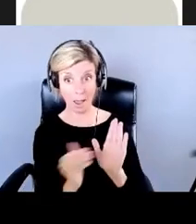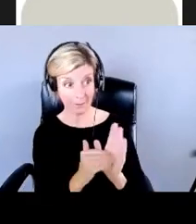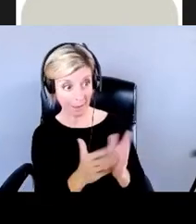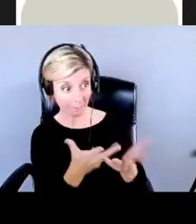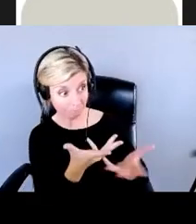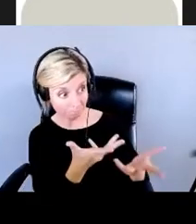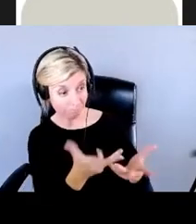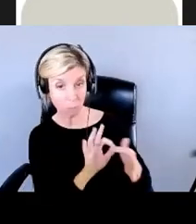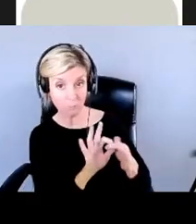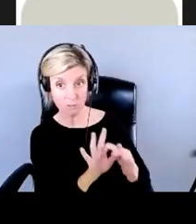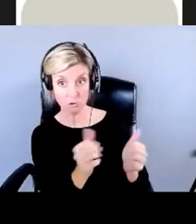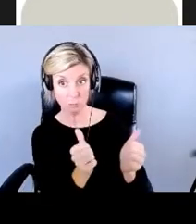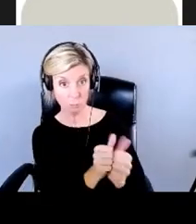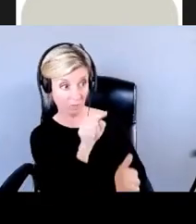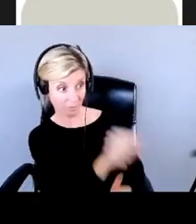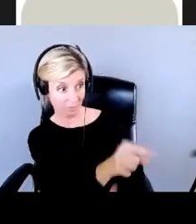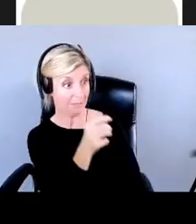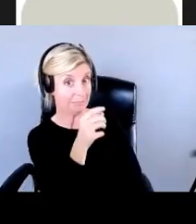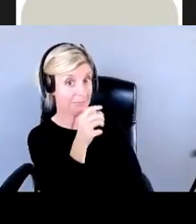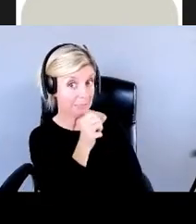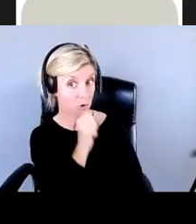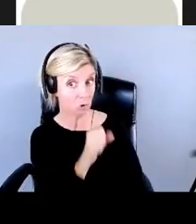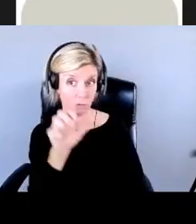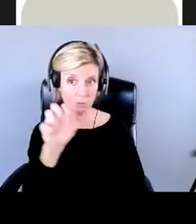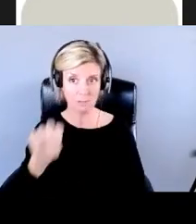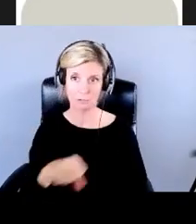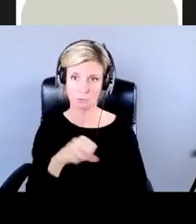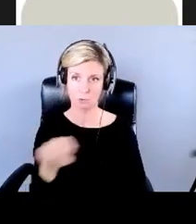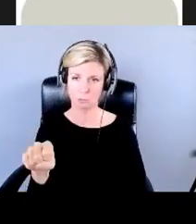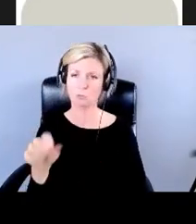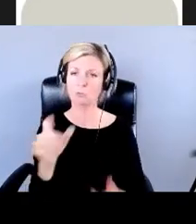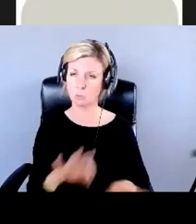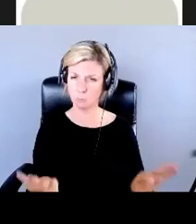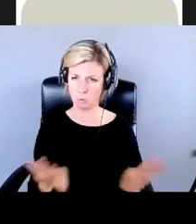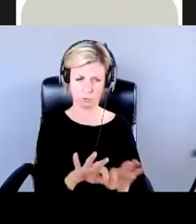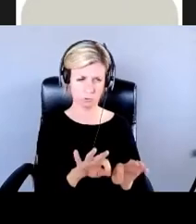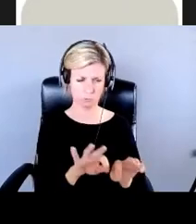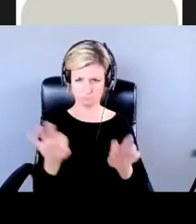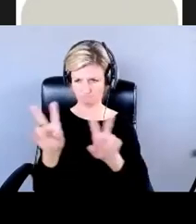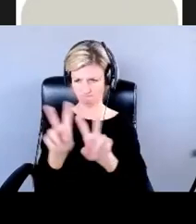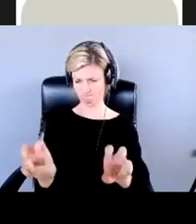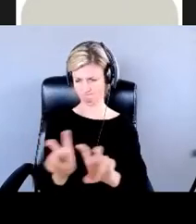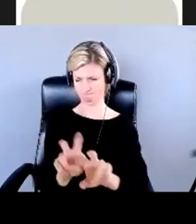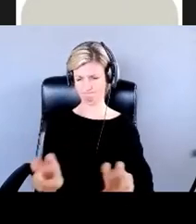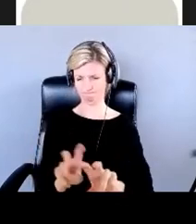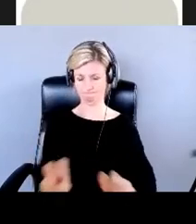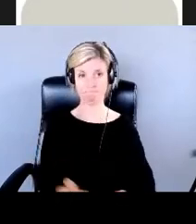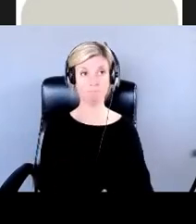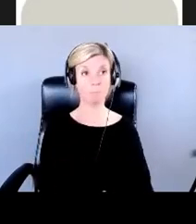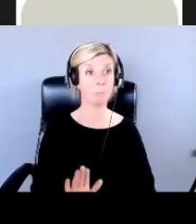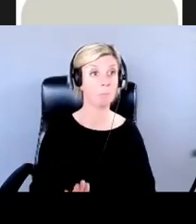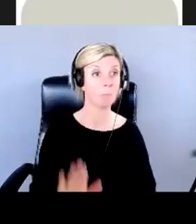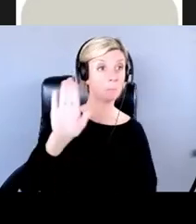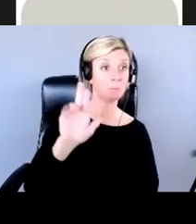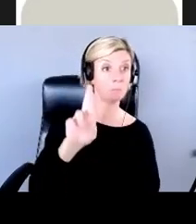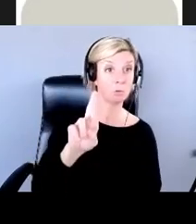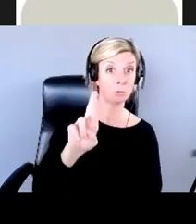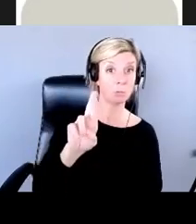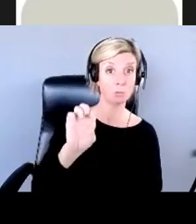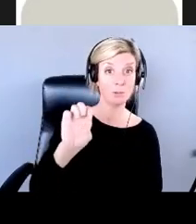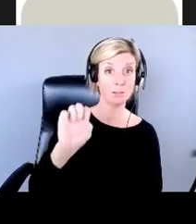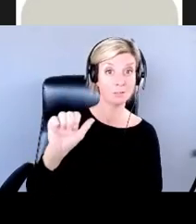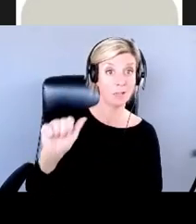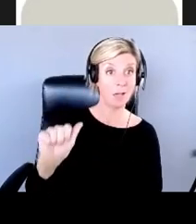restored? Great, thank you. And Risa, I see you wanted to add an additional comment, or is that a residual